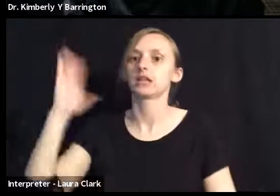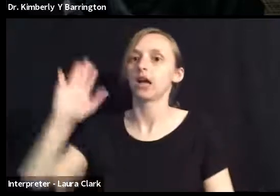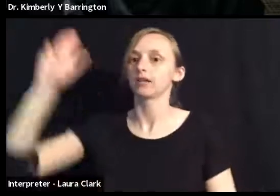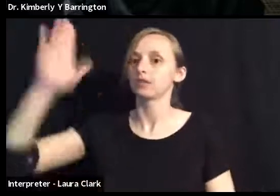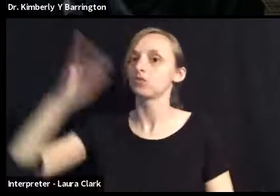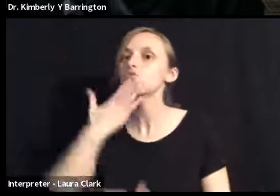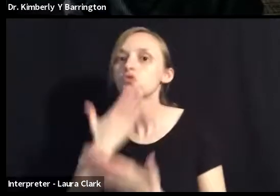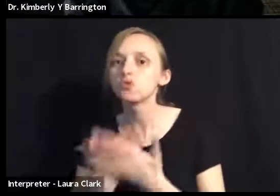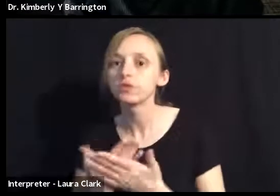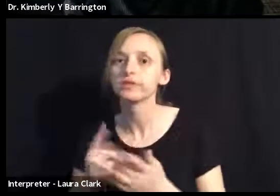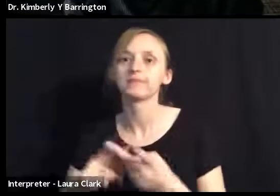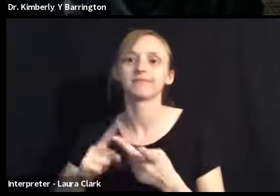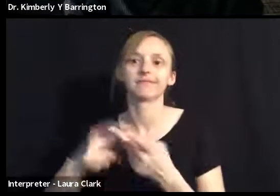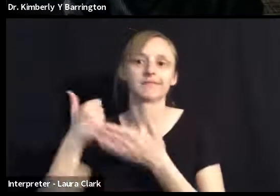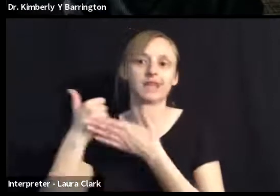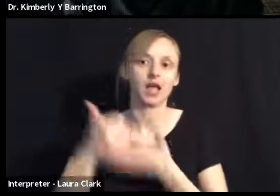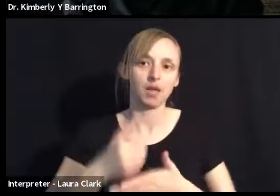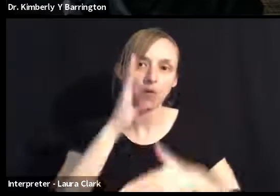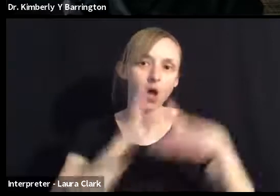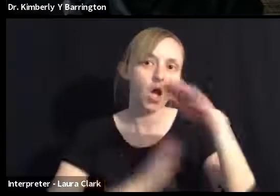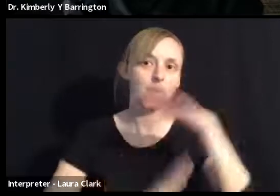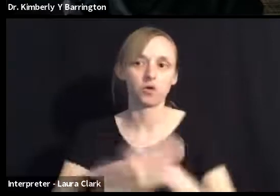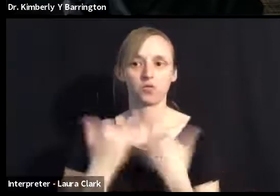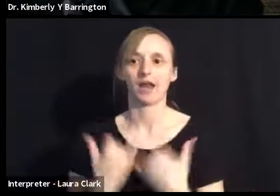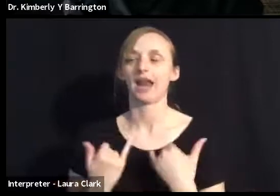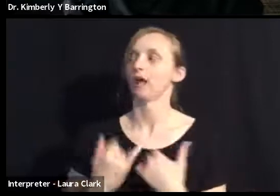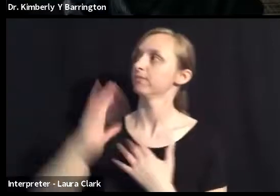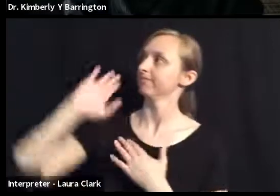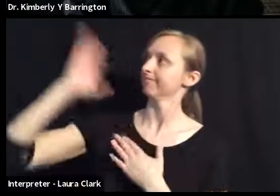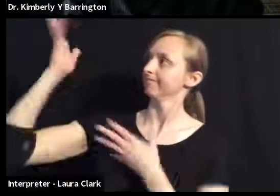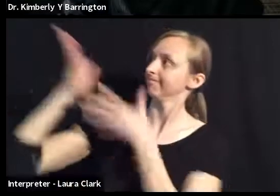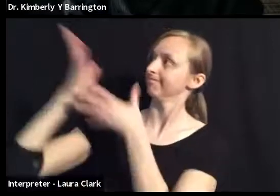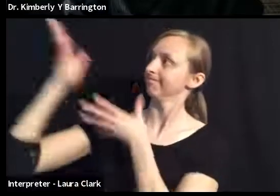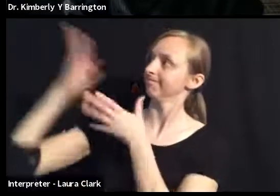of humility right now to me.